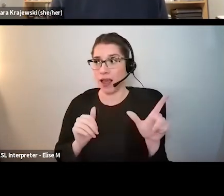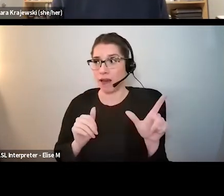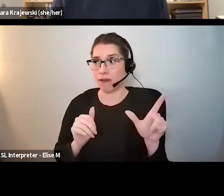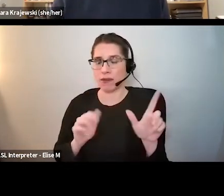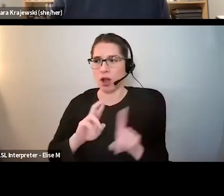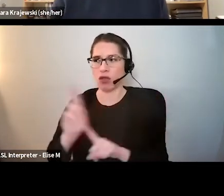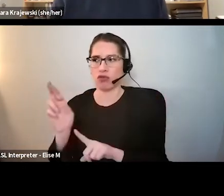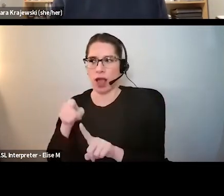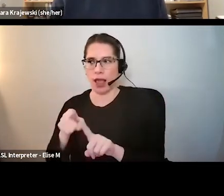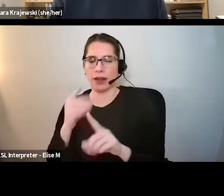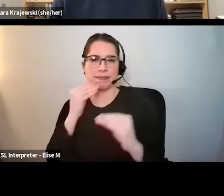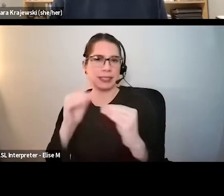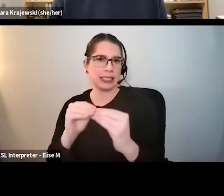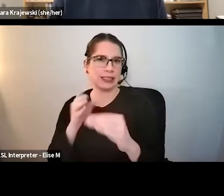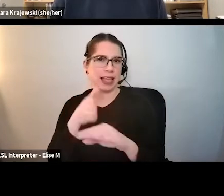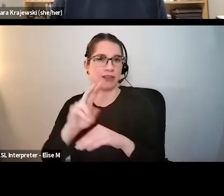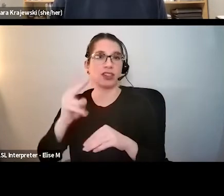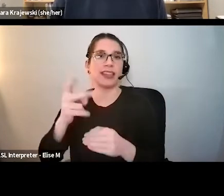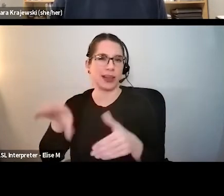kiss following their second wedding.